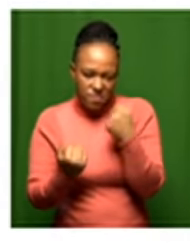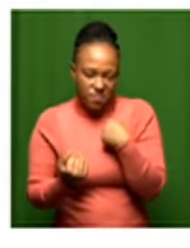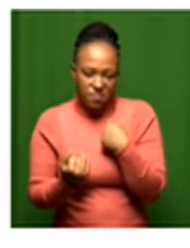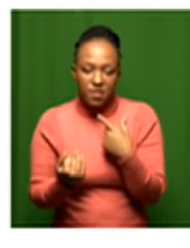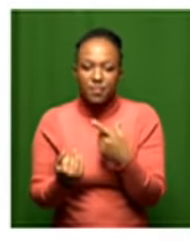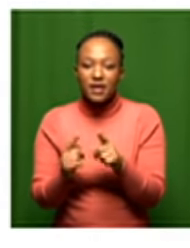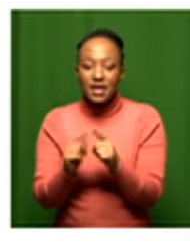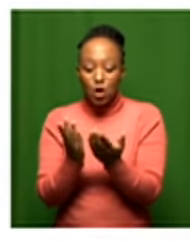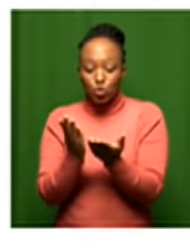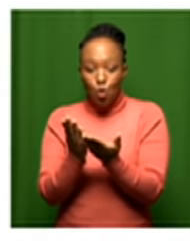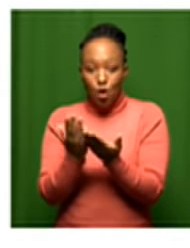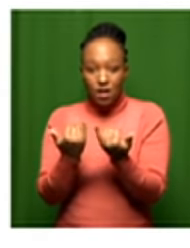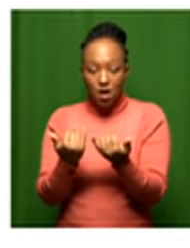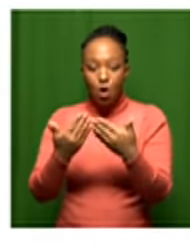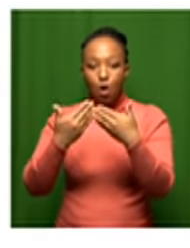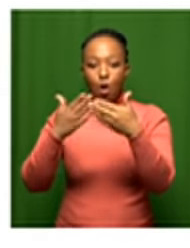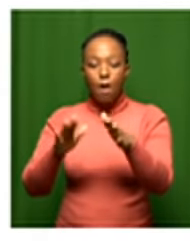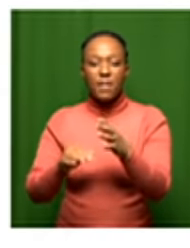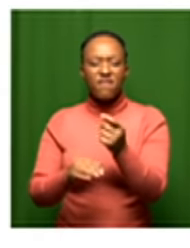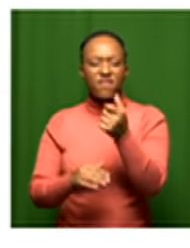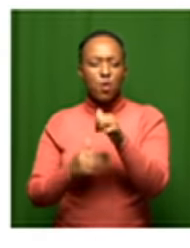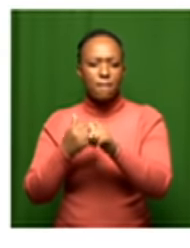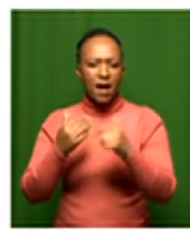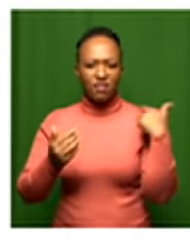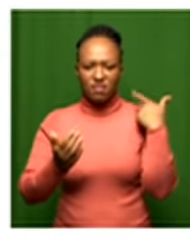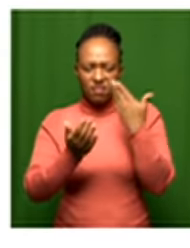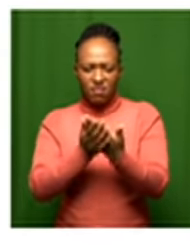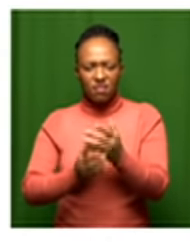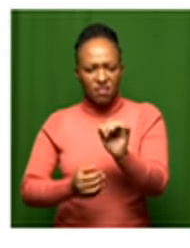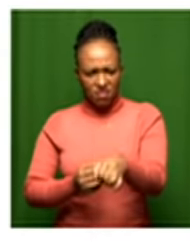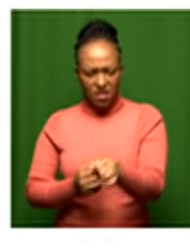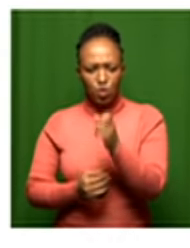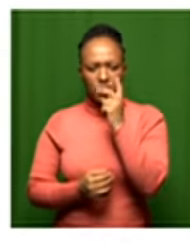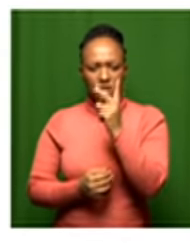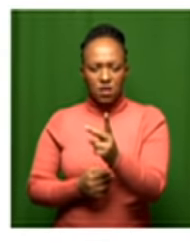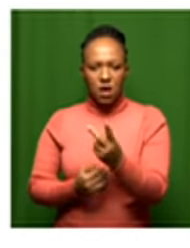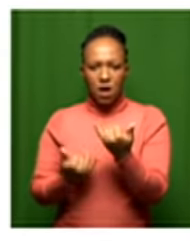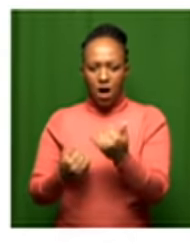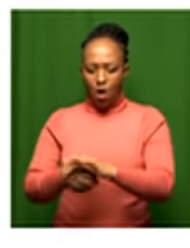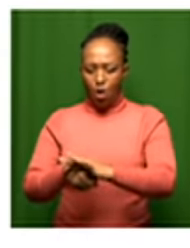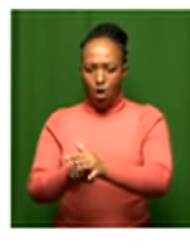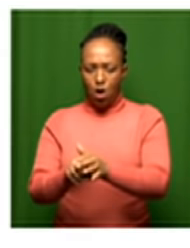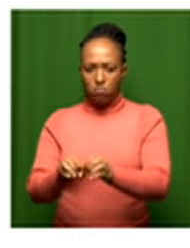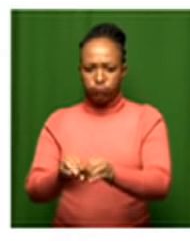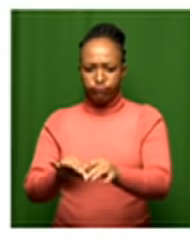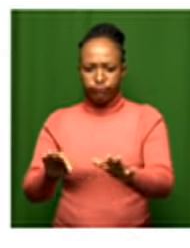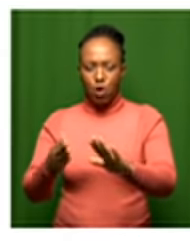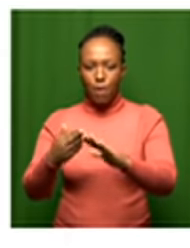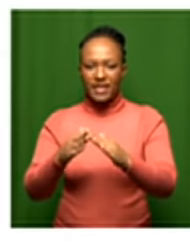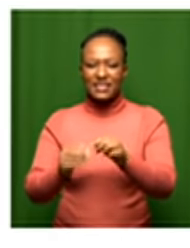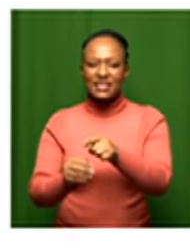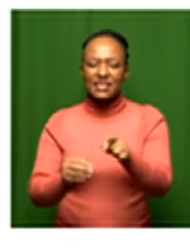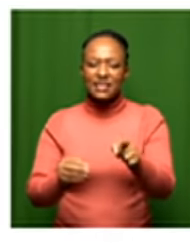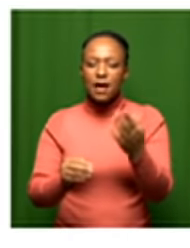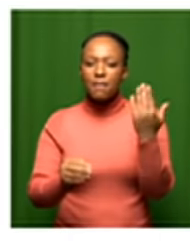with schools open over the last few months, we certainly are seeing outbreaks in communities where